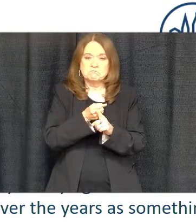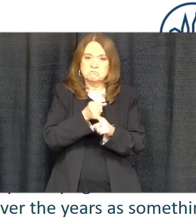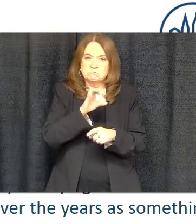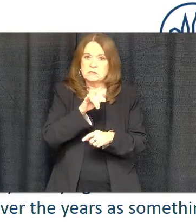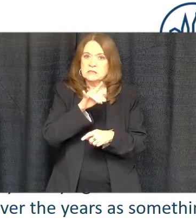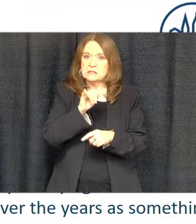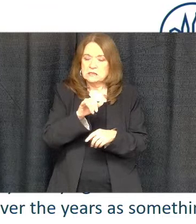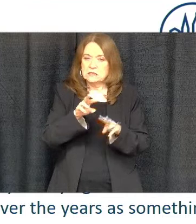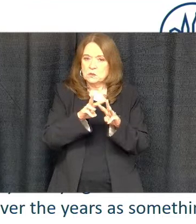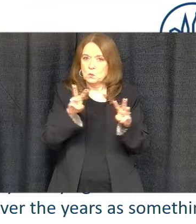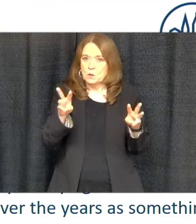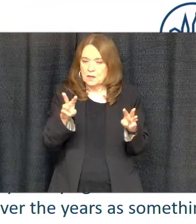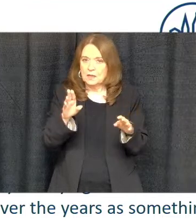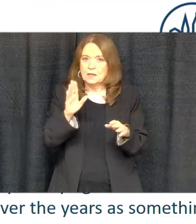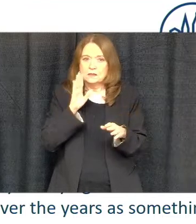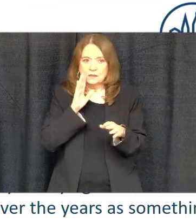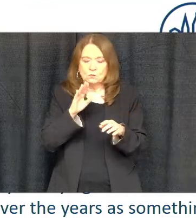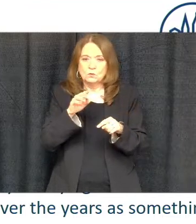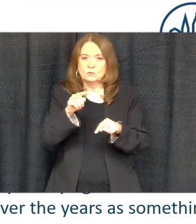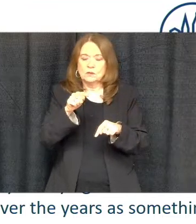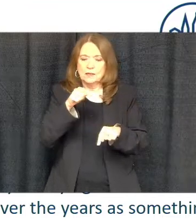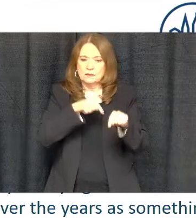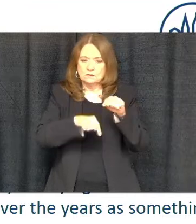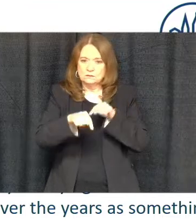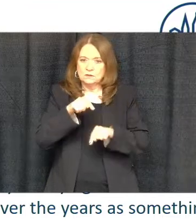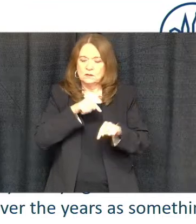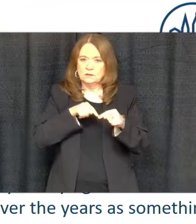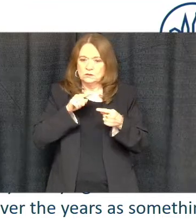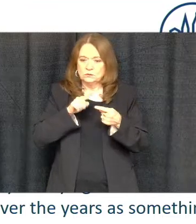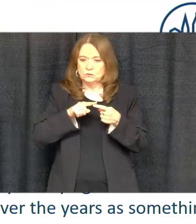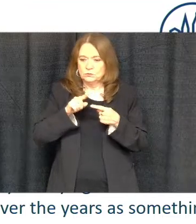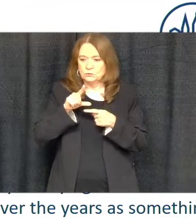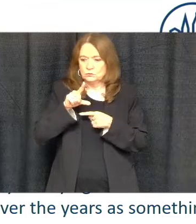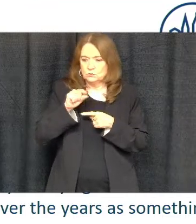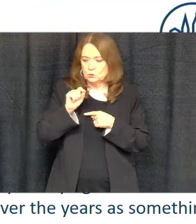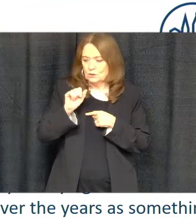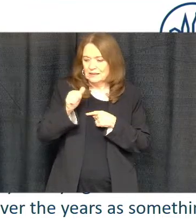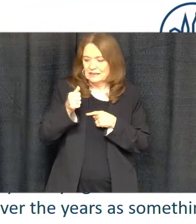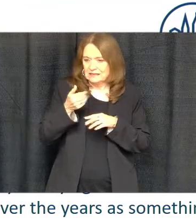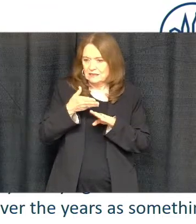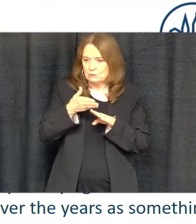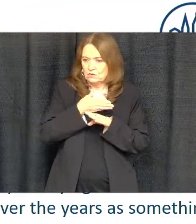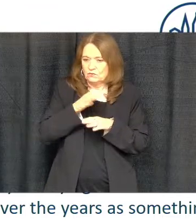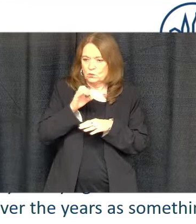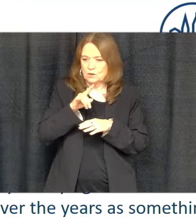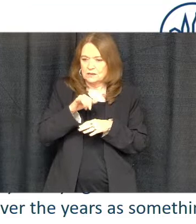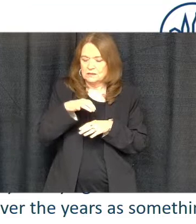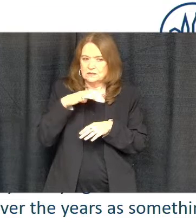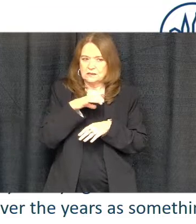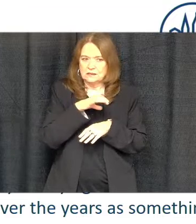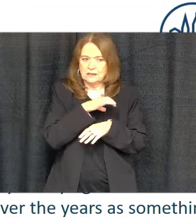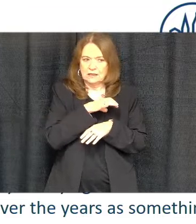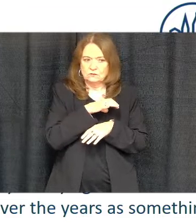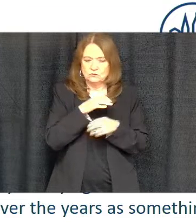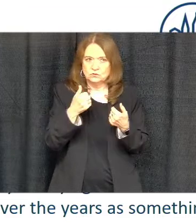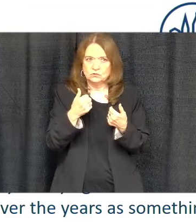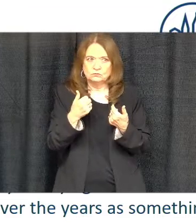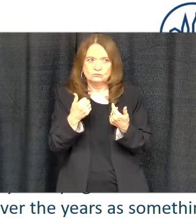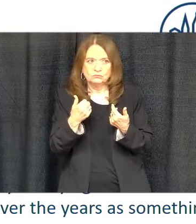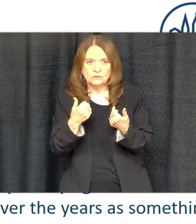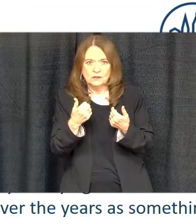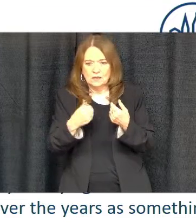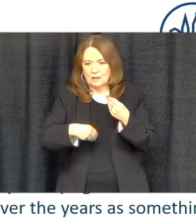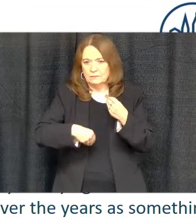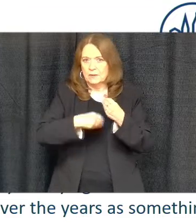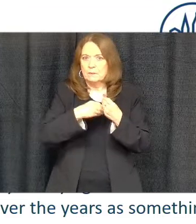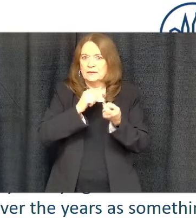really, in essence, roll this back to 2010 before the city council had amended